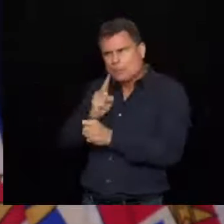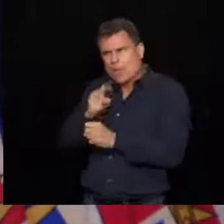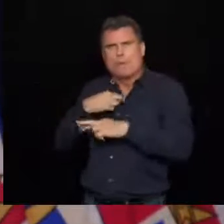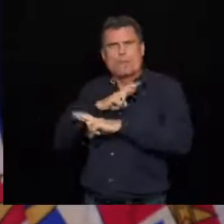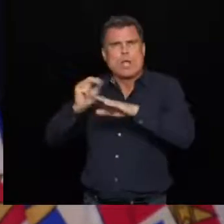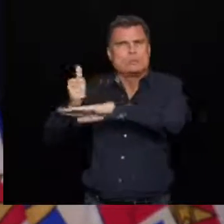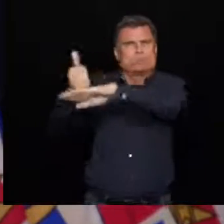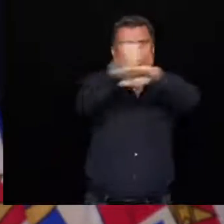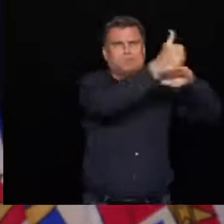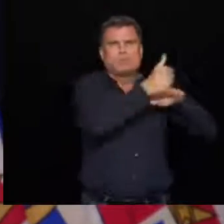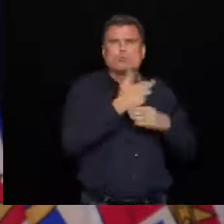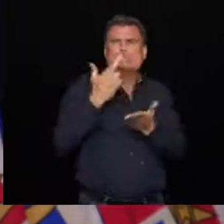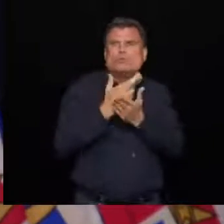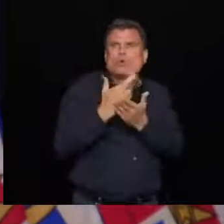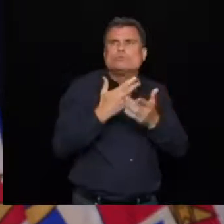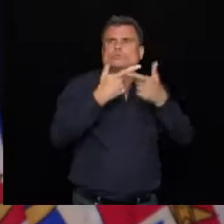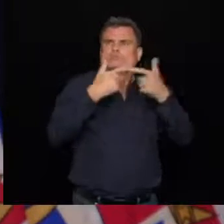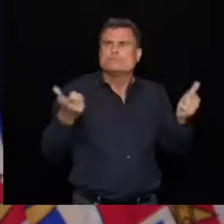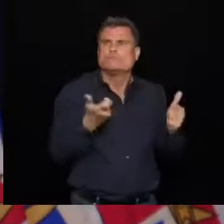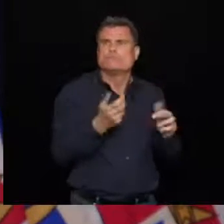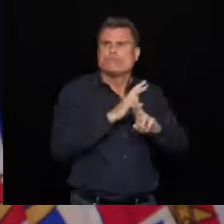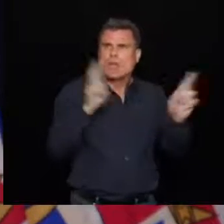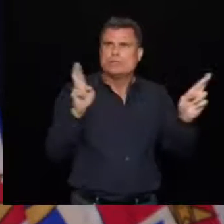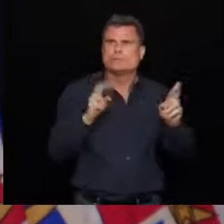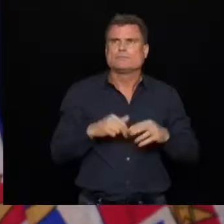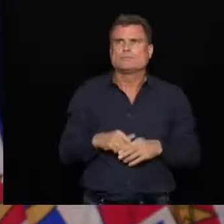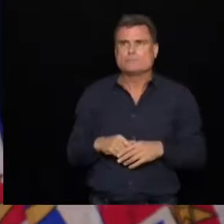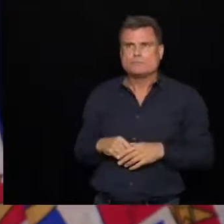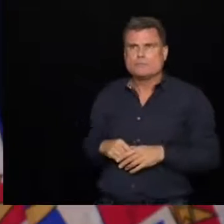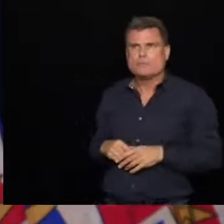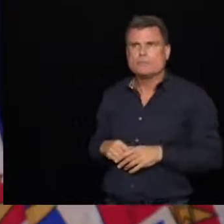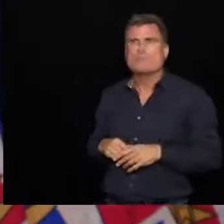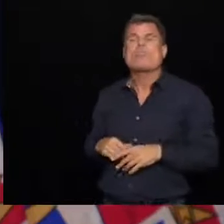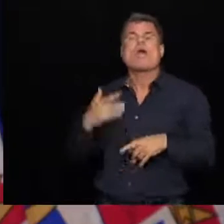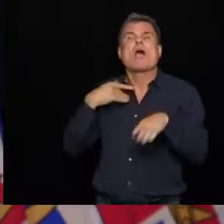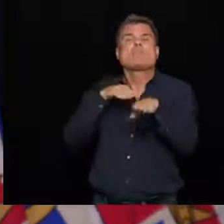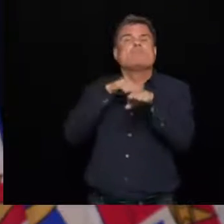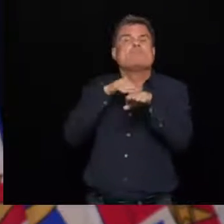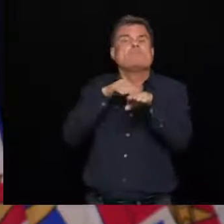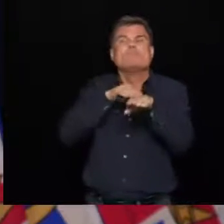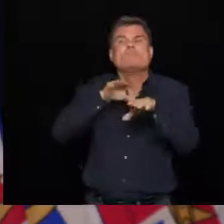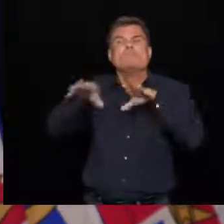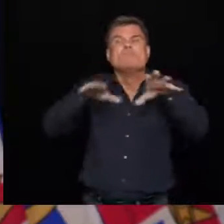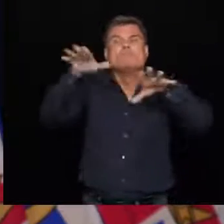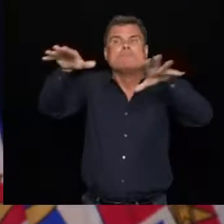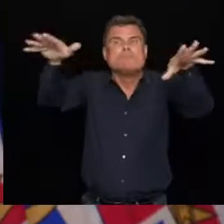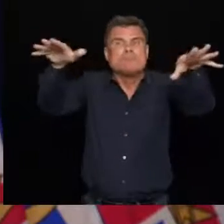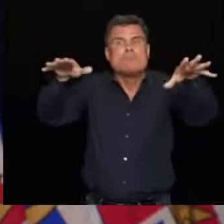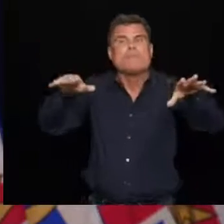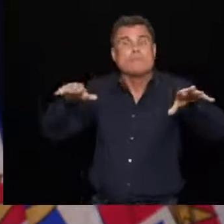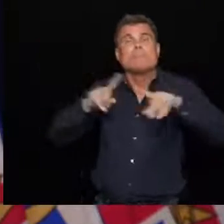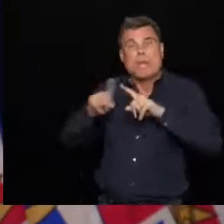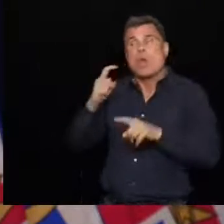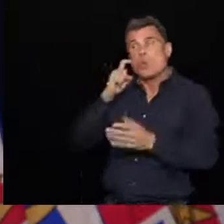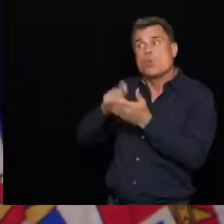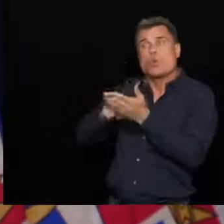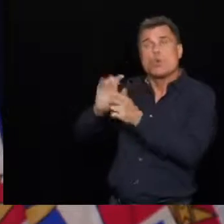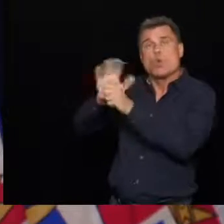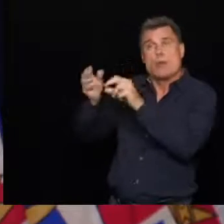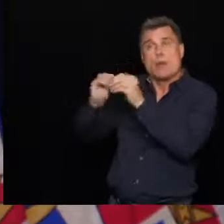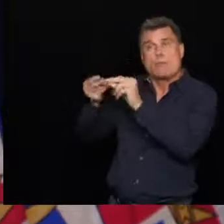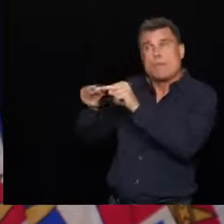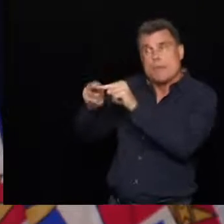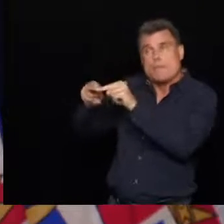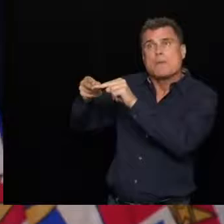We definitely are seeing a resurgence. And the important thing is, can we manage this? Can we keep it under